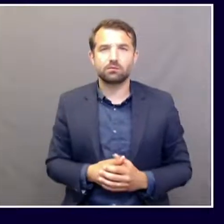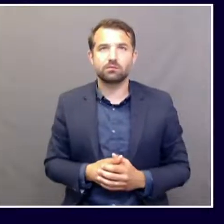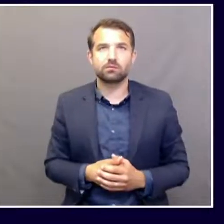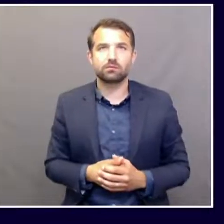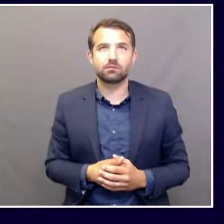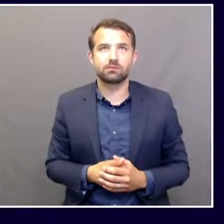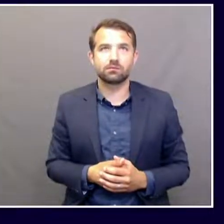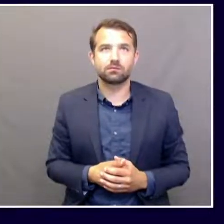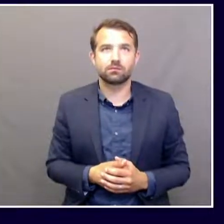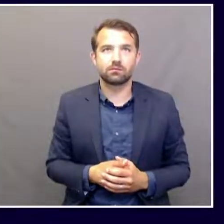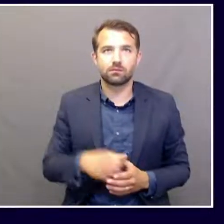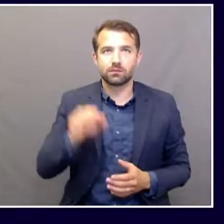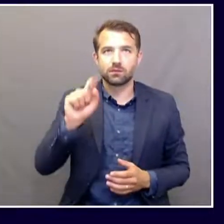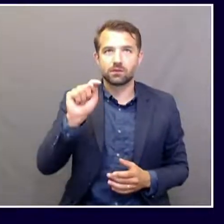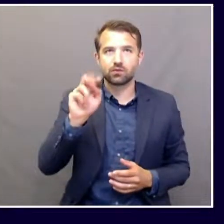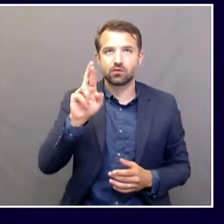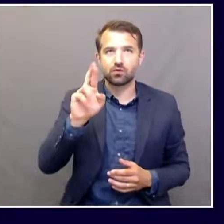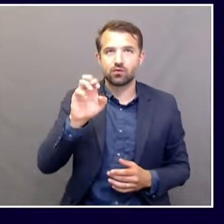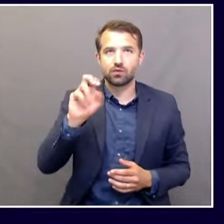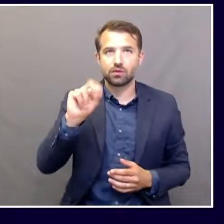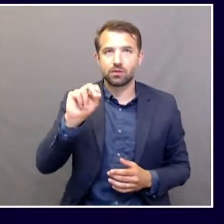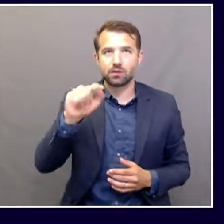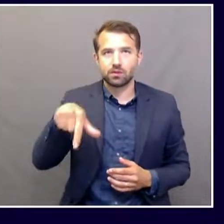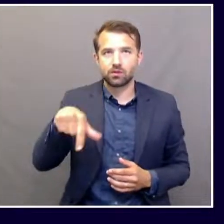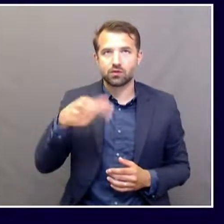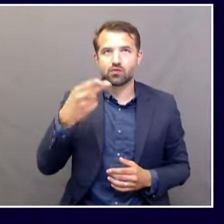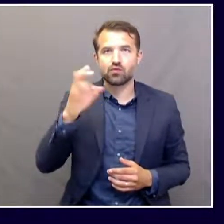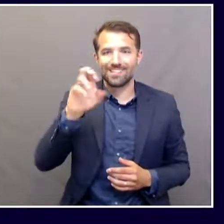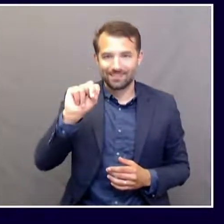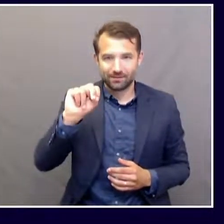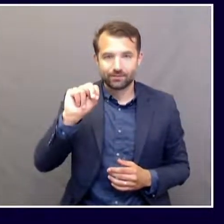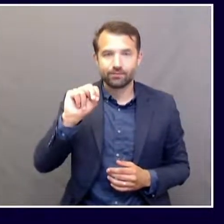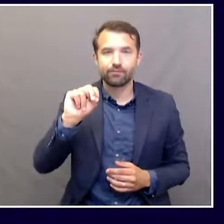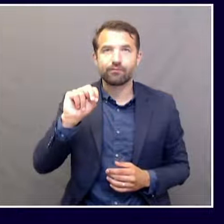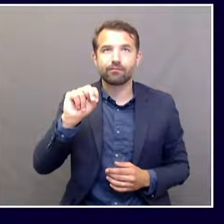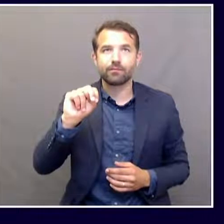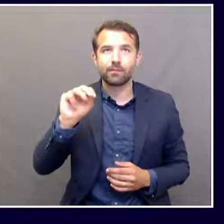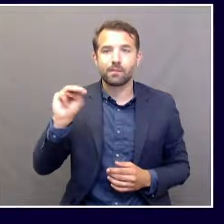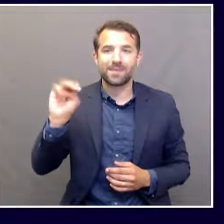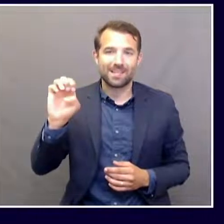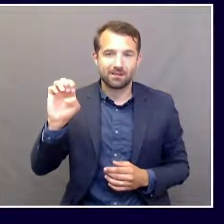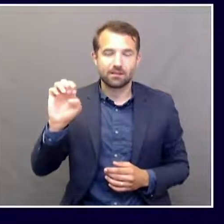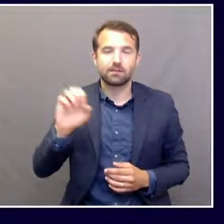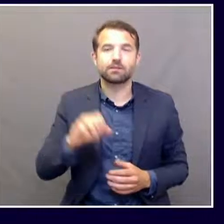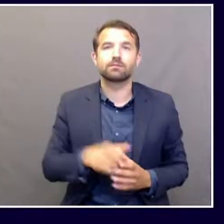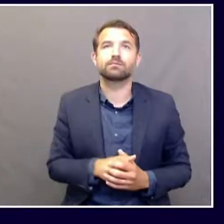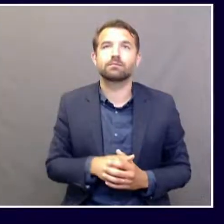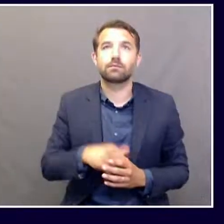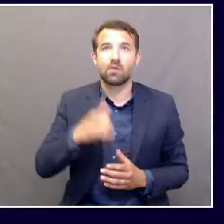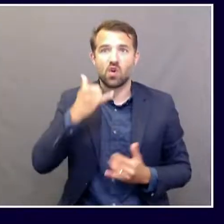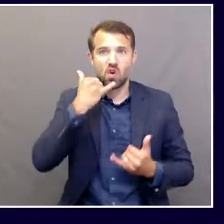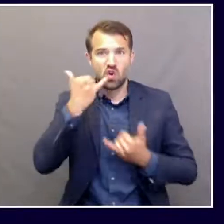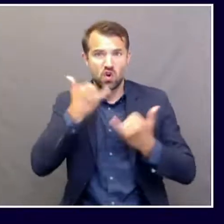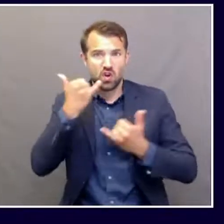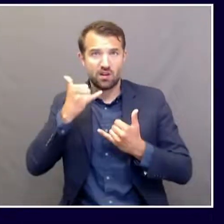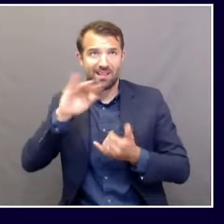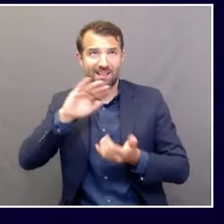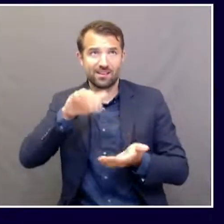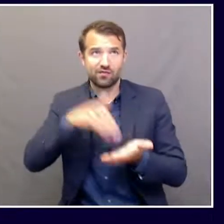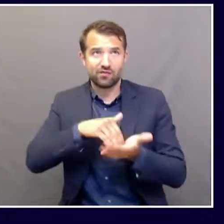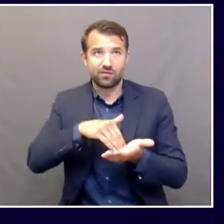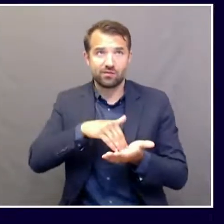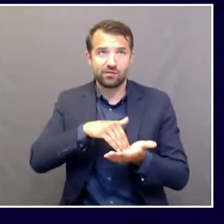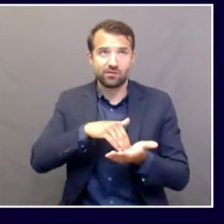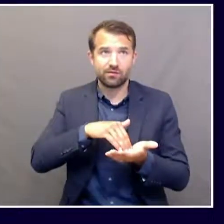like at this point, and what kinds of issues are people calling about? Sure. So we can get you those data. I don't have them off the top